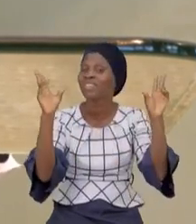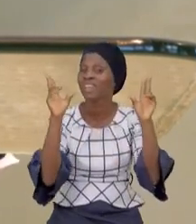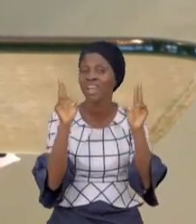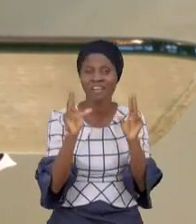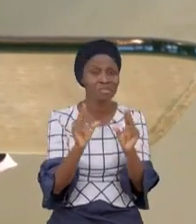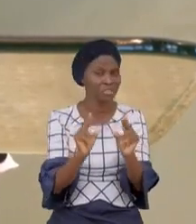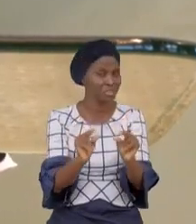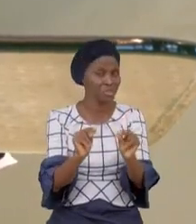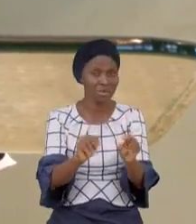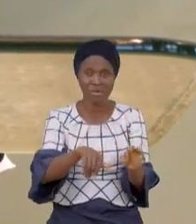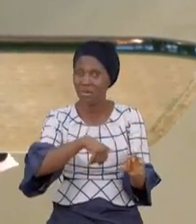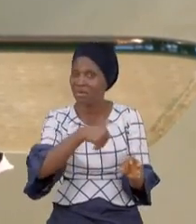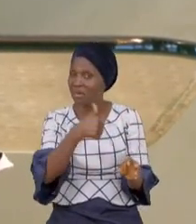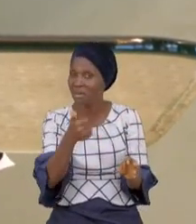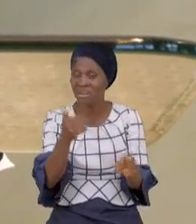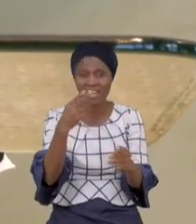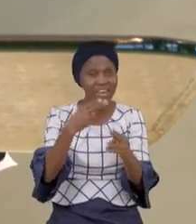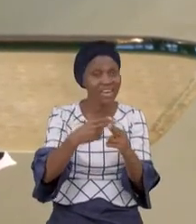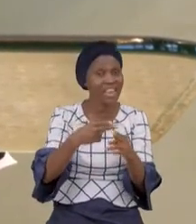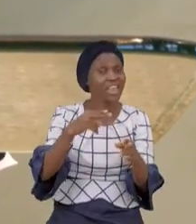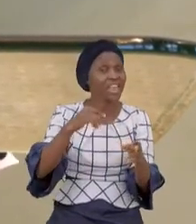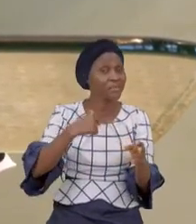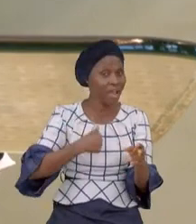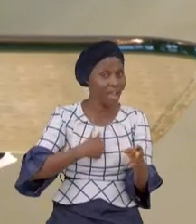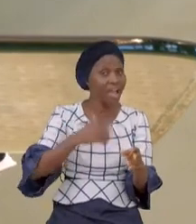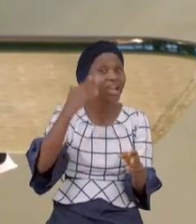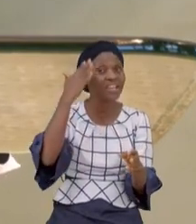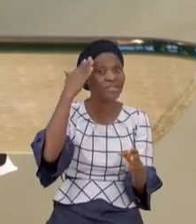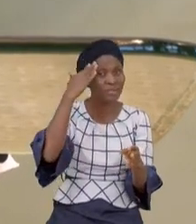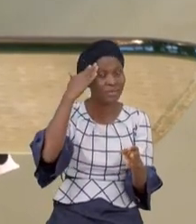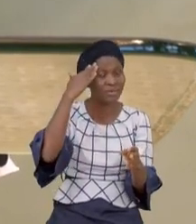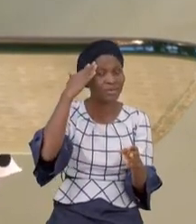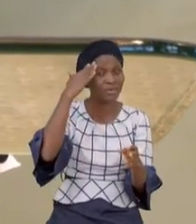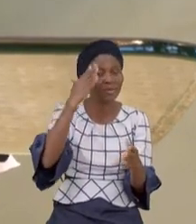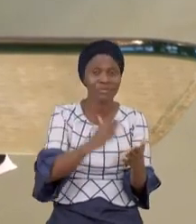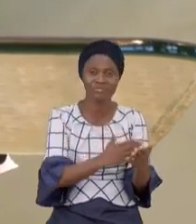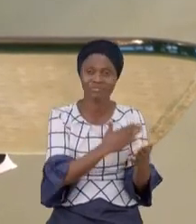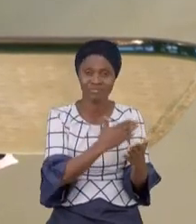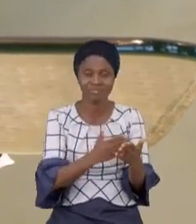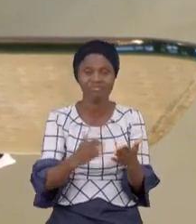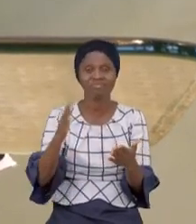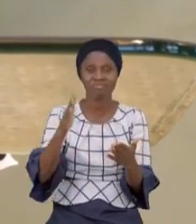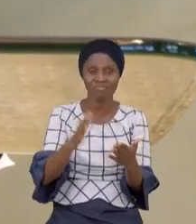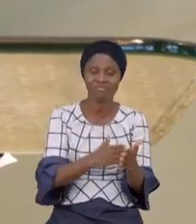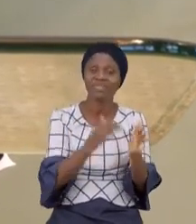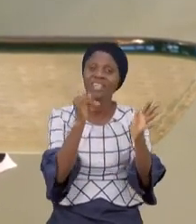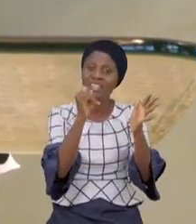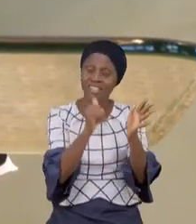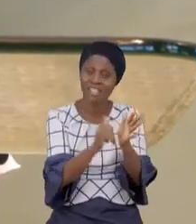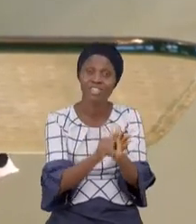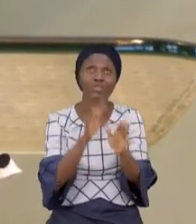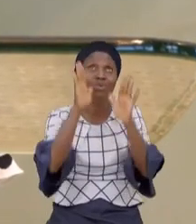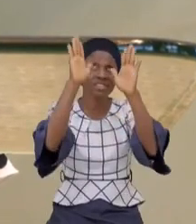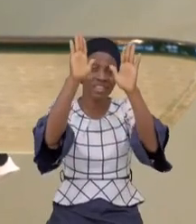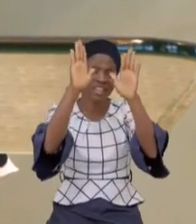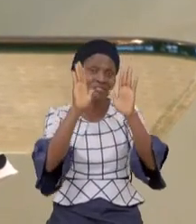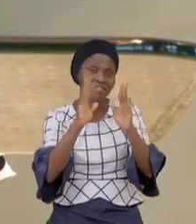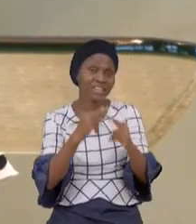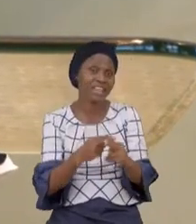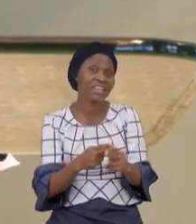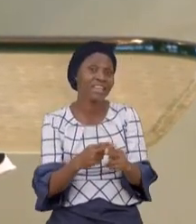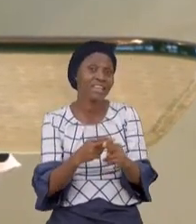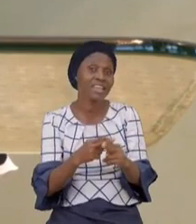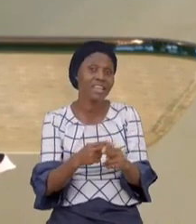Jesus. There is no other name I know. That wonderful name, that